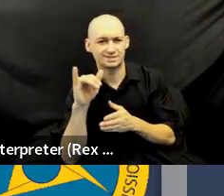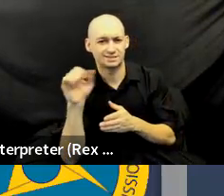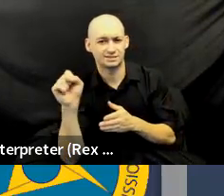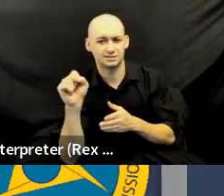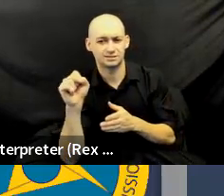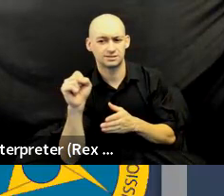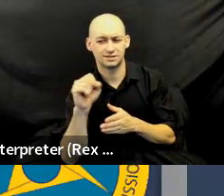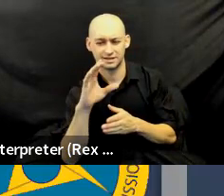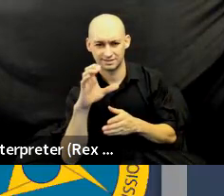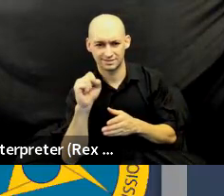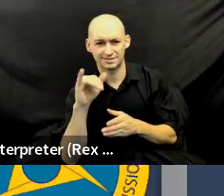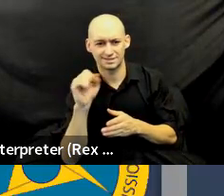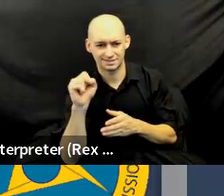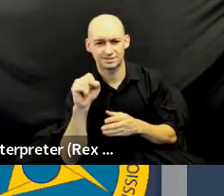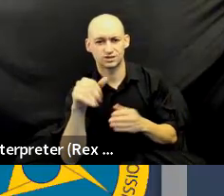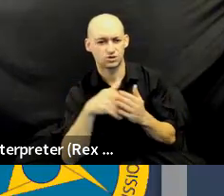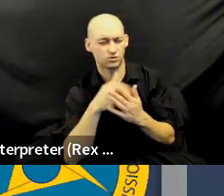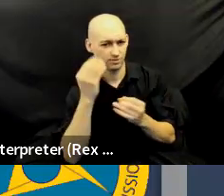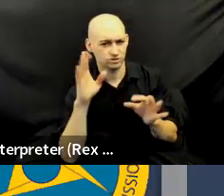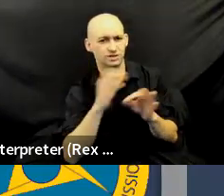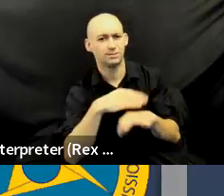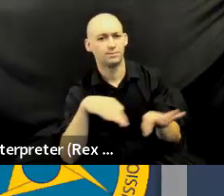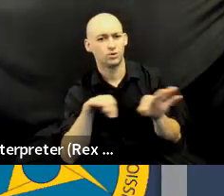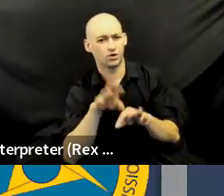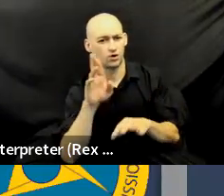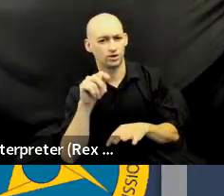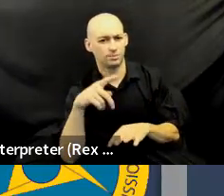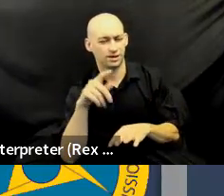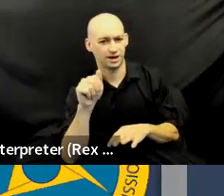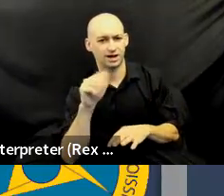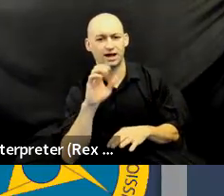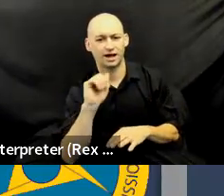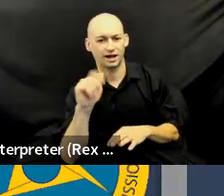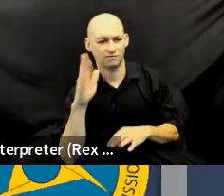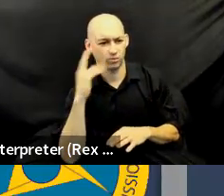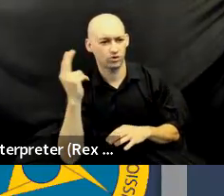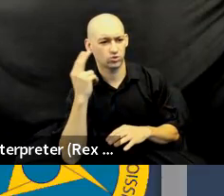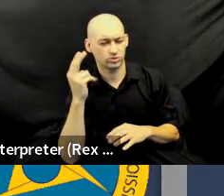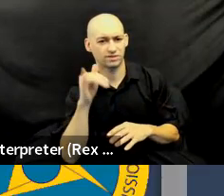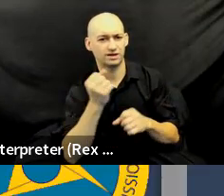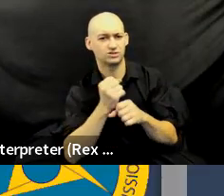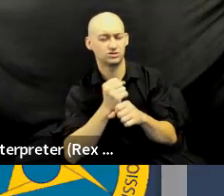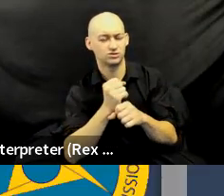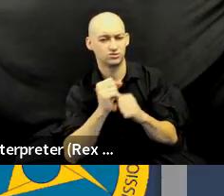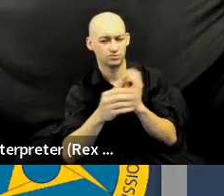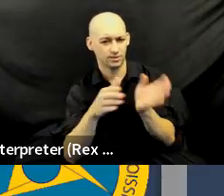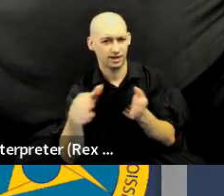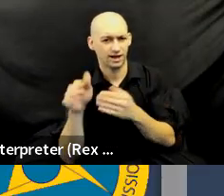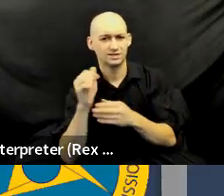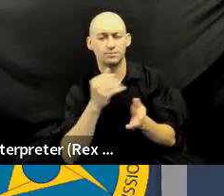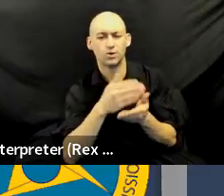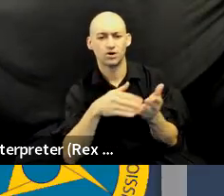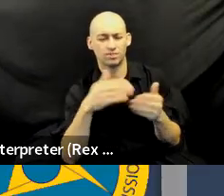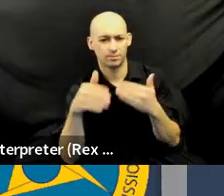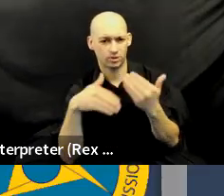to CSIS are particularly important to the RTPAs since Caltrans will use the strategy as part of Caltrans's prioritization process